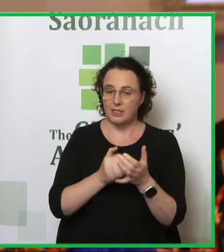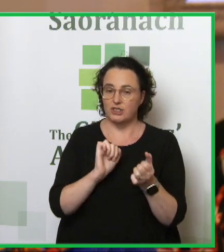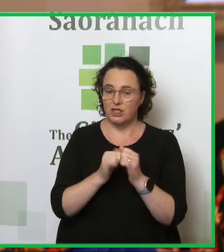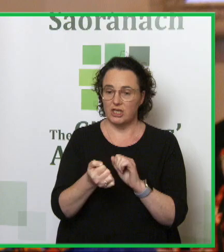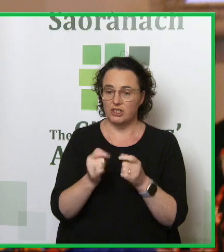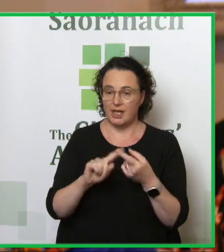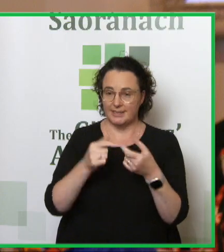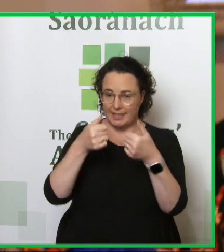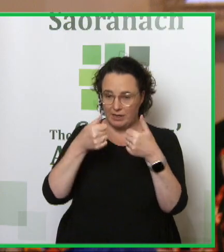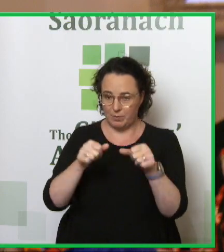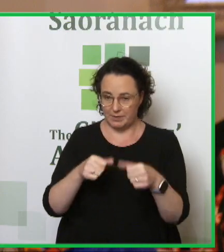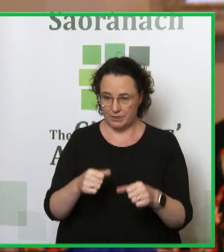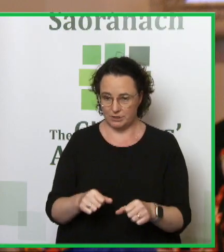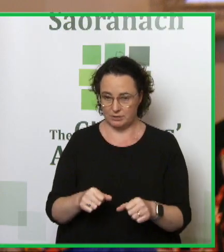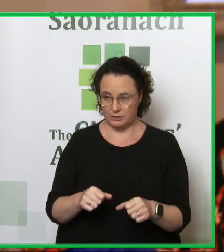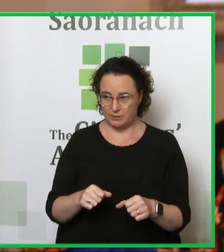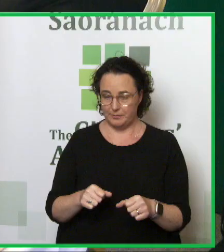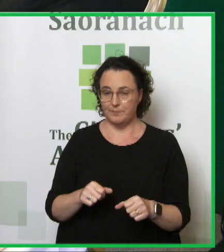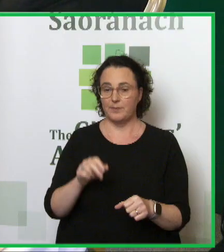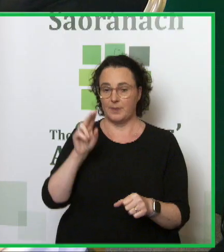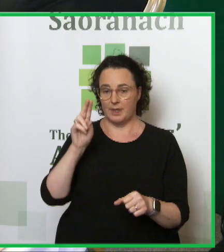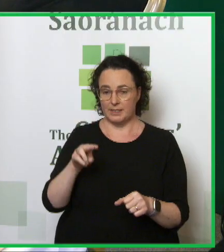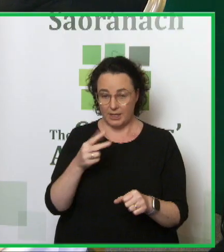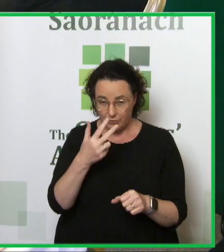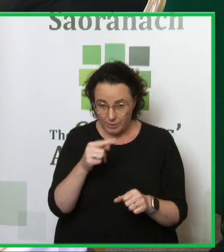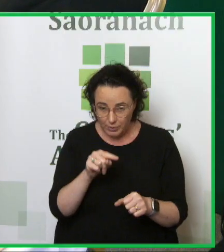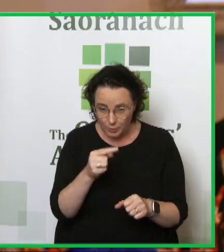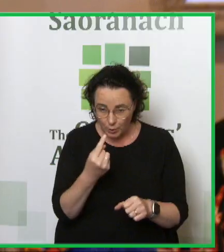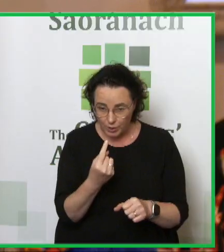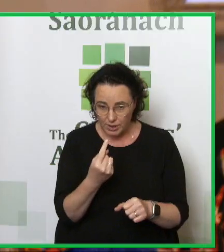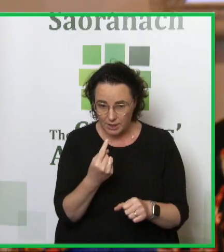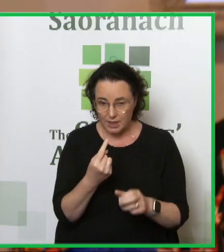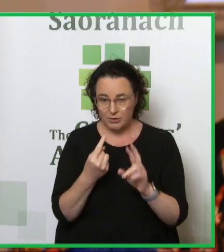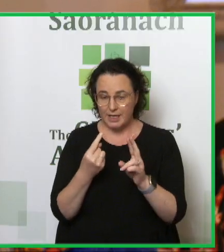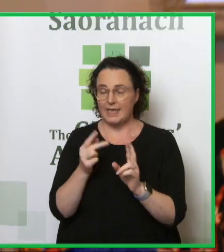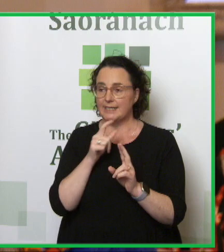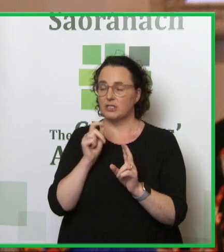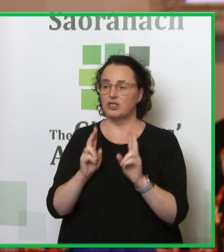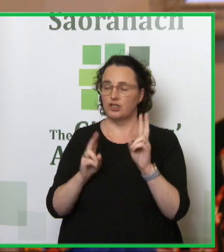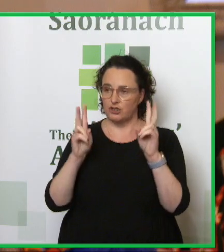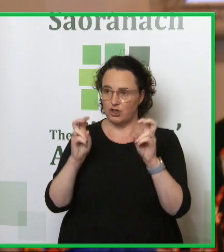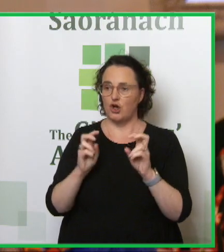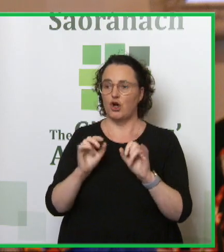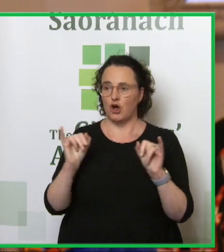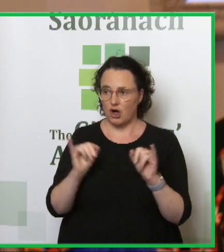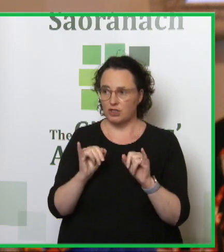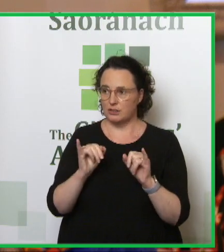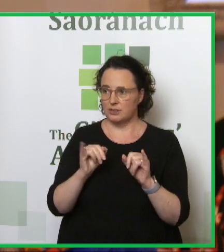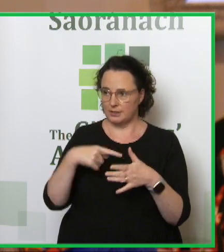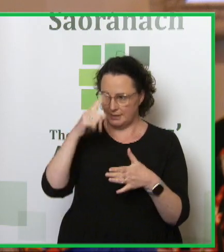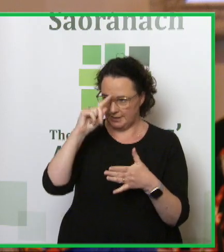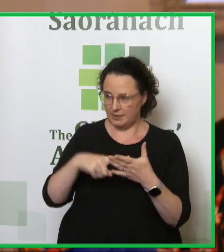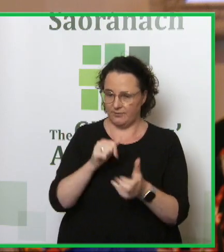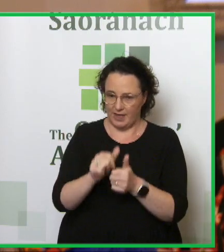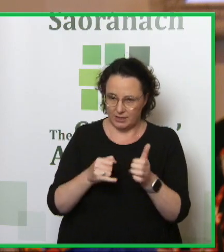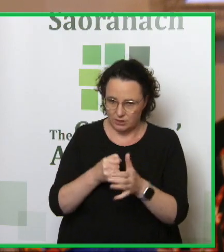implementation. Can I just clarify this? 3.1, yeah? Yeah, it says the state should take urgent, decisive and ambitious action to improve